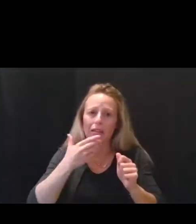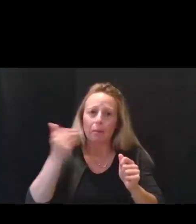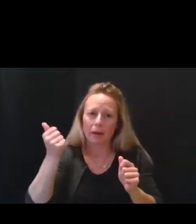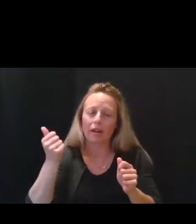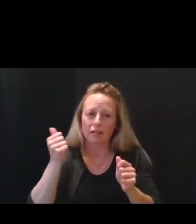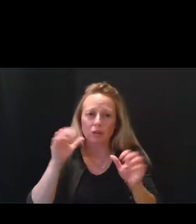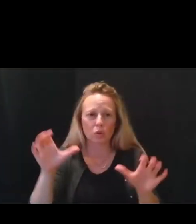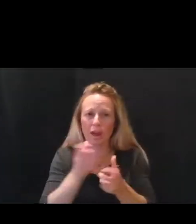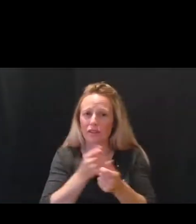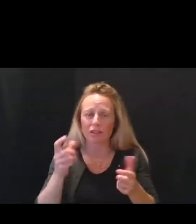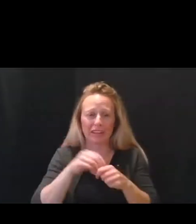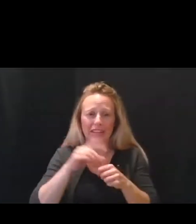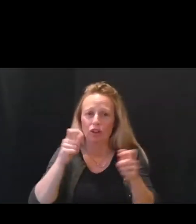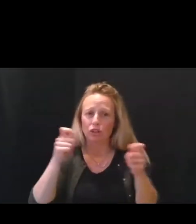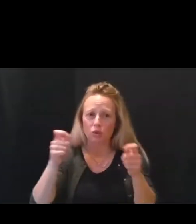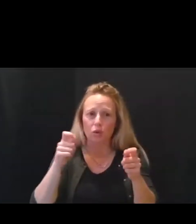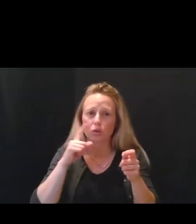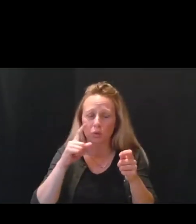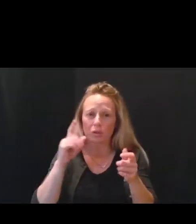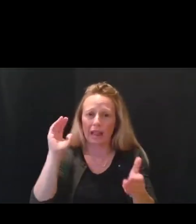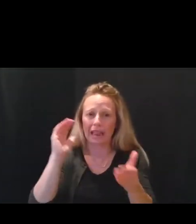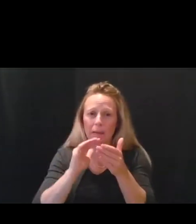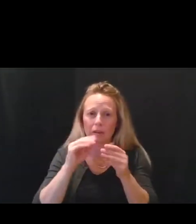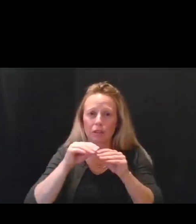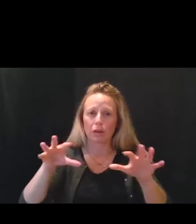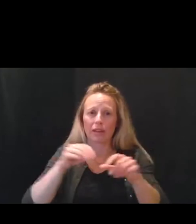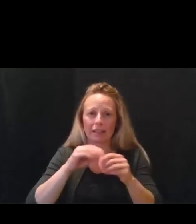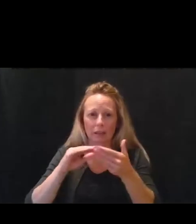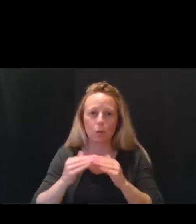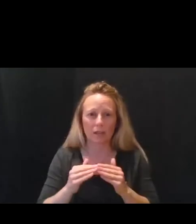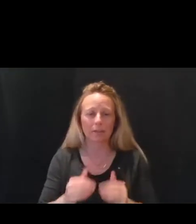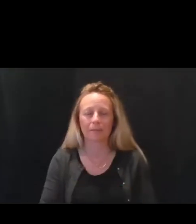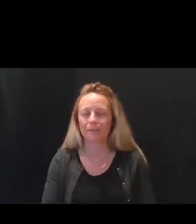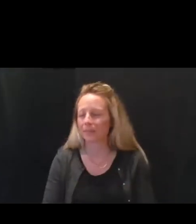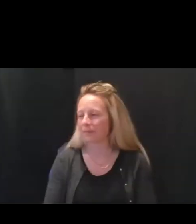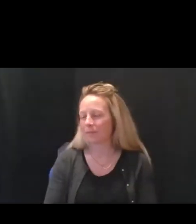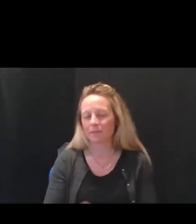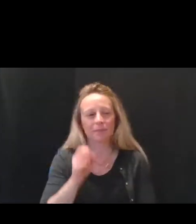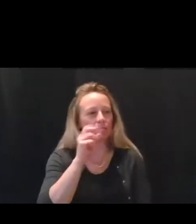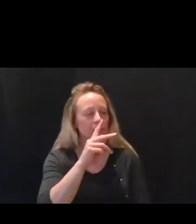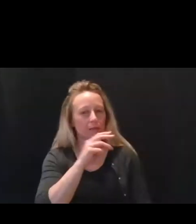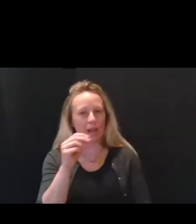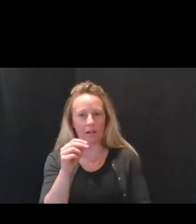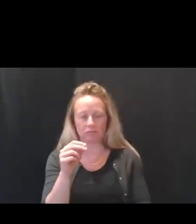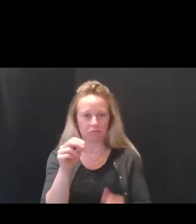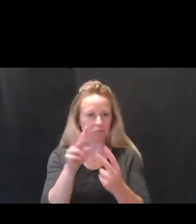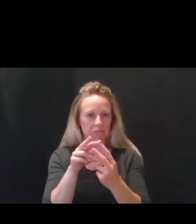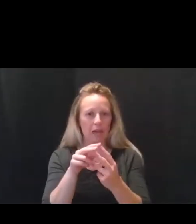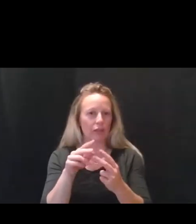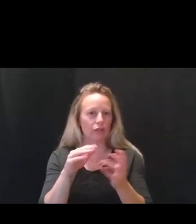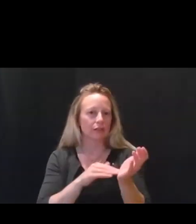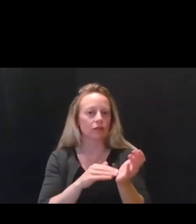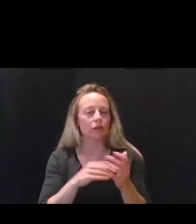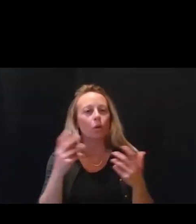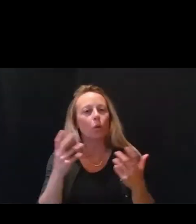do everything in their control to limit the spread in the community. Okay, and this is to either physician. What is